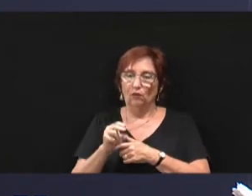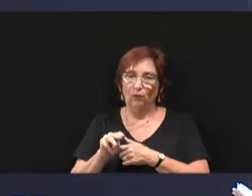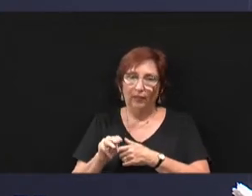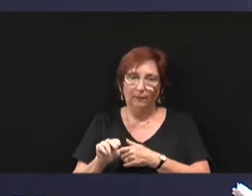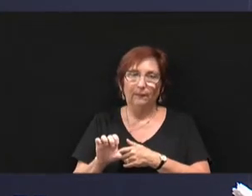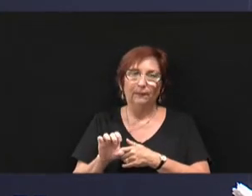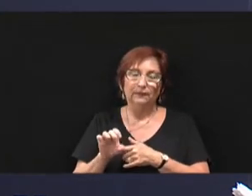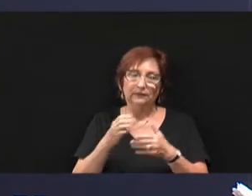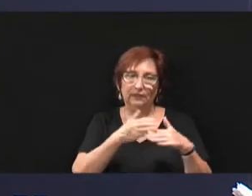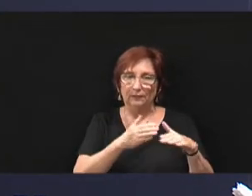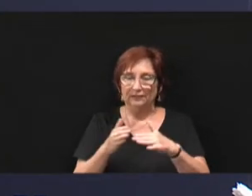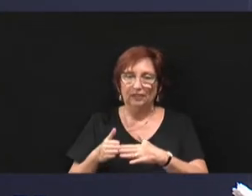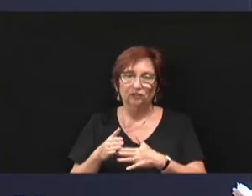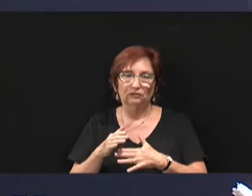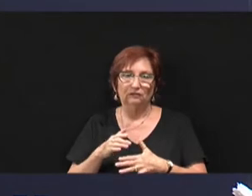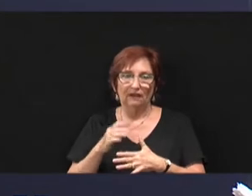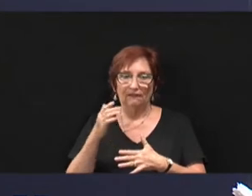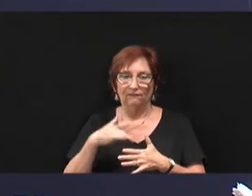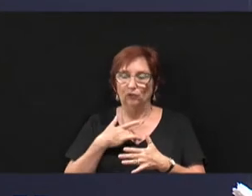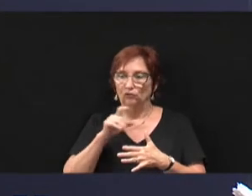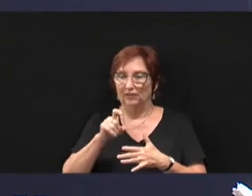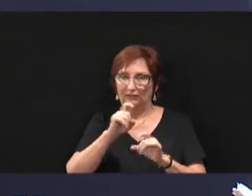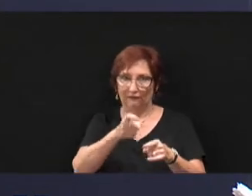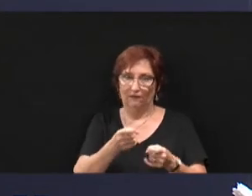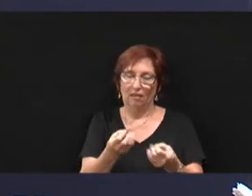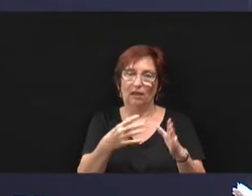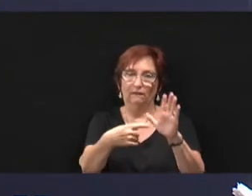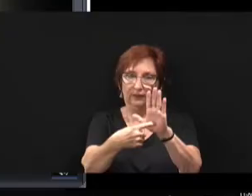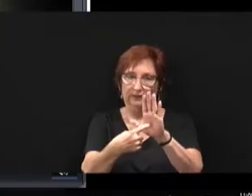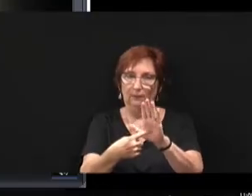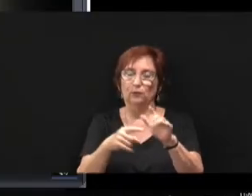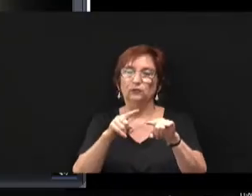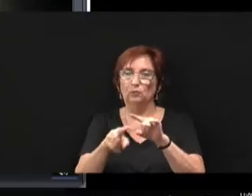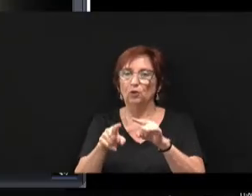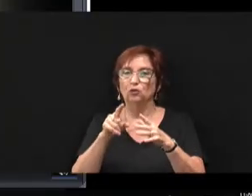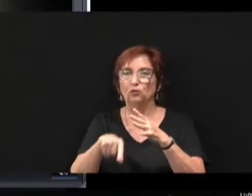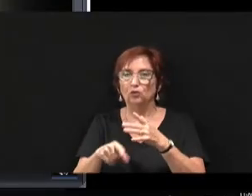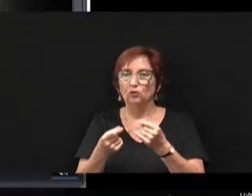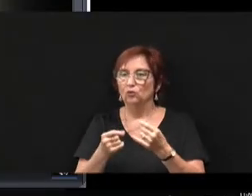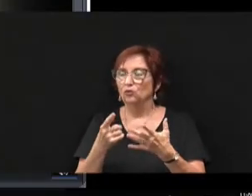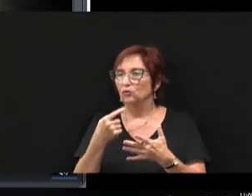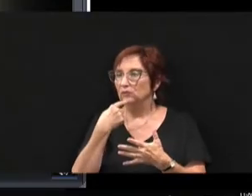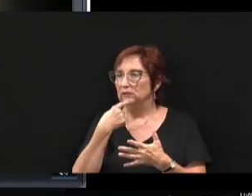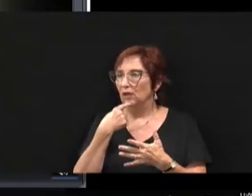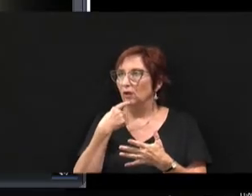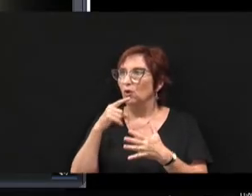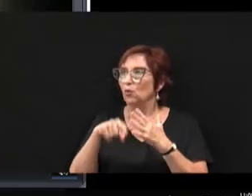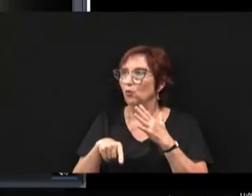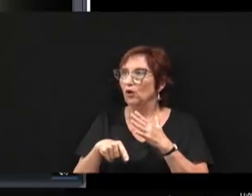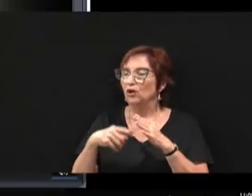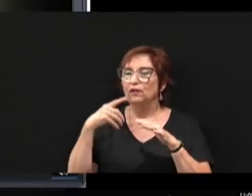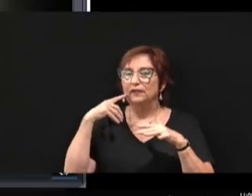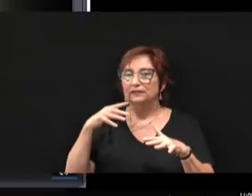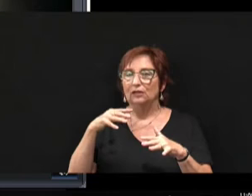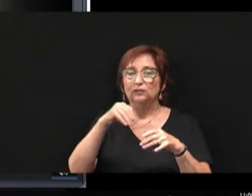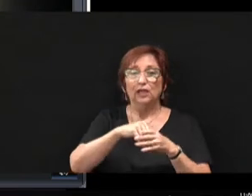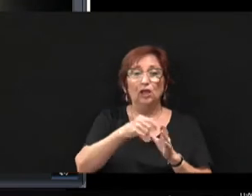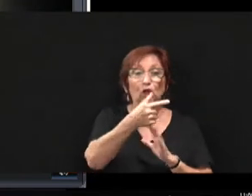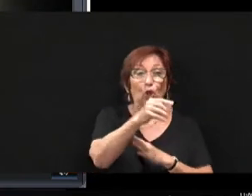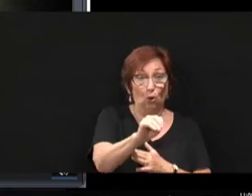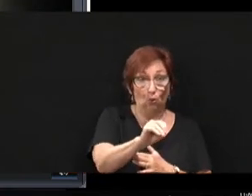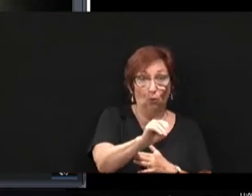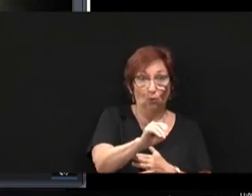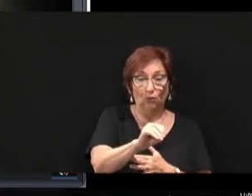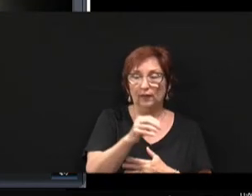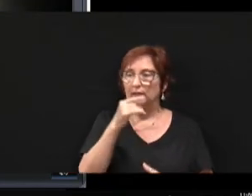of examples. But what you would do is say, what are the sounds in go? And the kid would